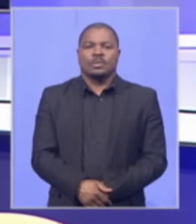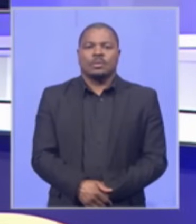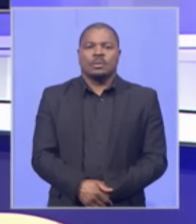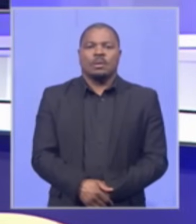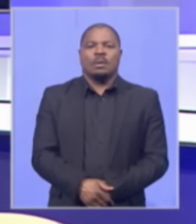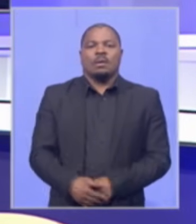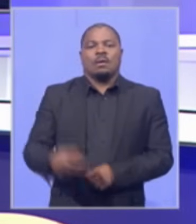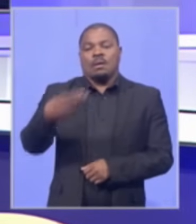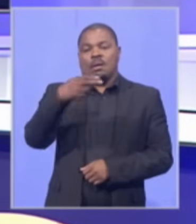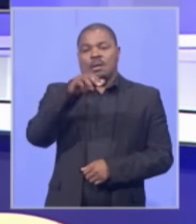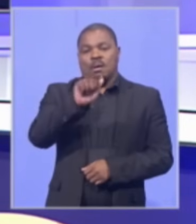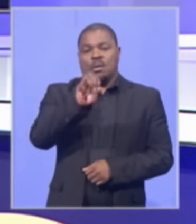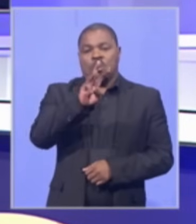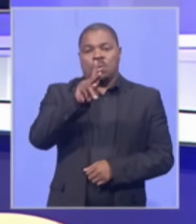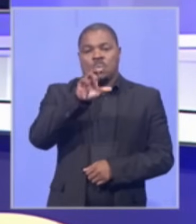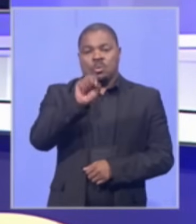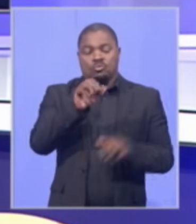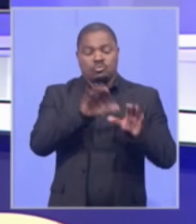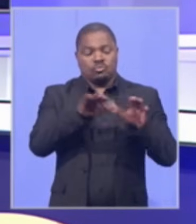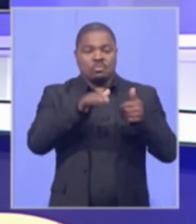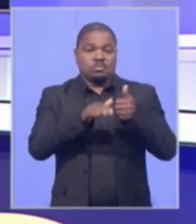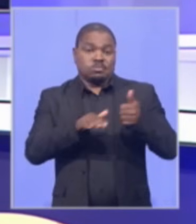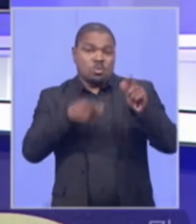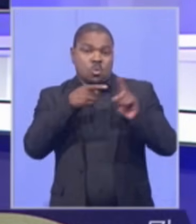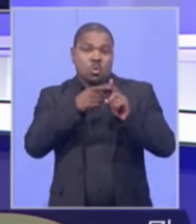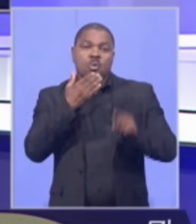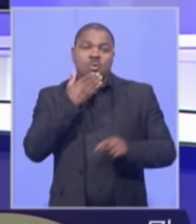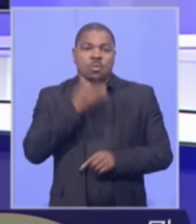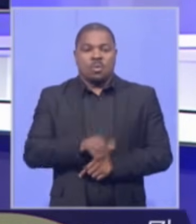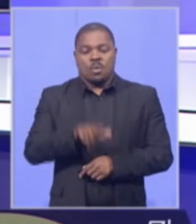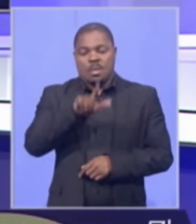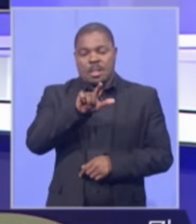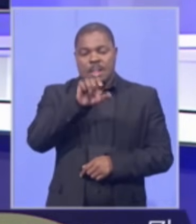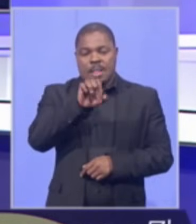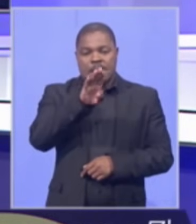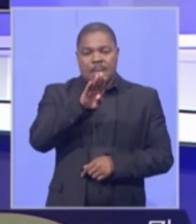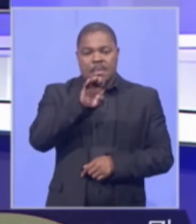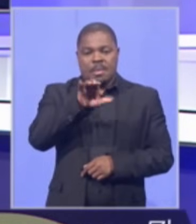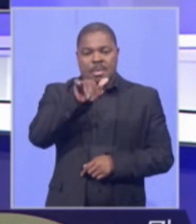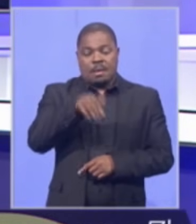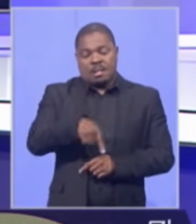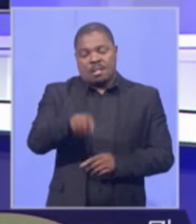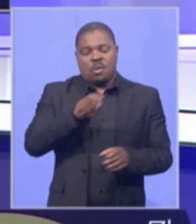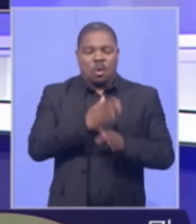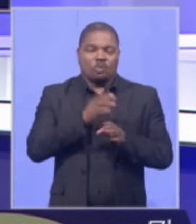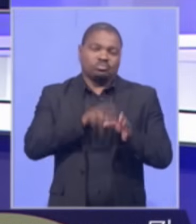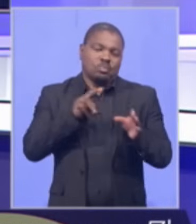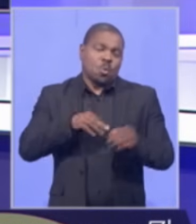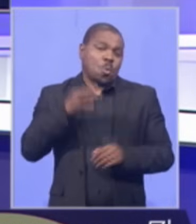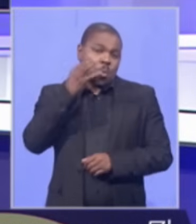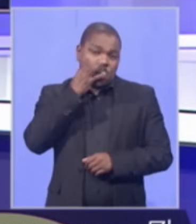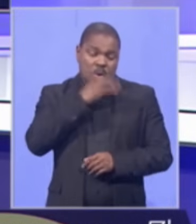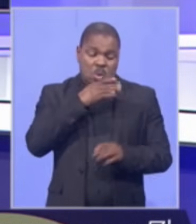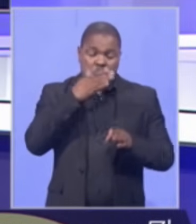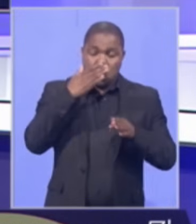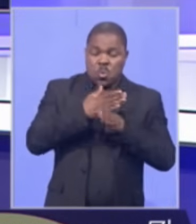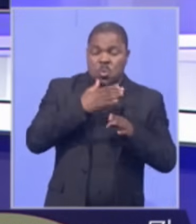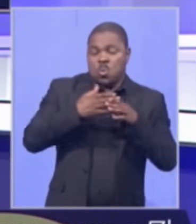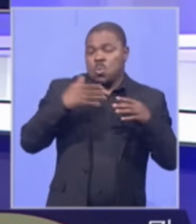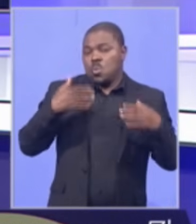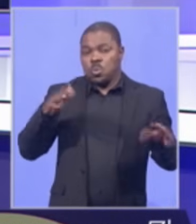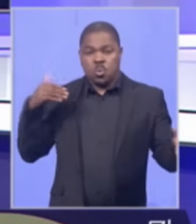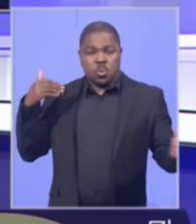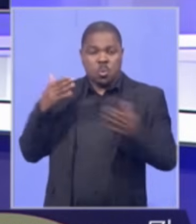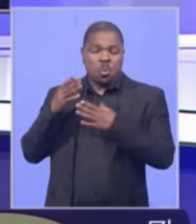Hlogo ya lekala la di-Hawks yo a rolago mošomo Lieutenant General Godfrey Lebeya o re mošomo wa bona o ba dirile gore ba golege batho